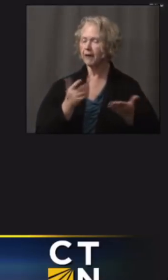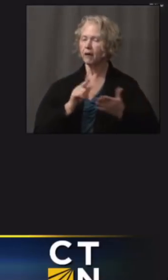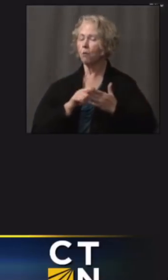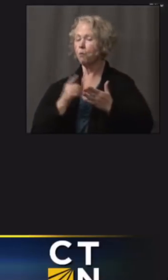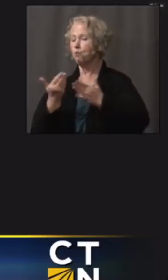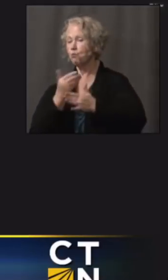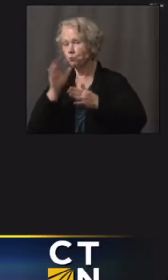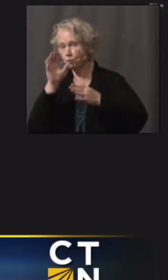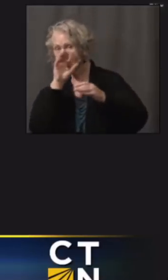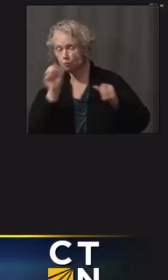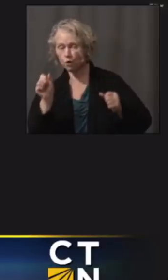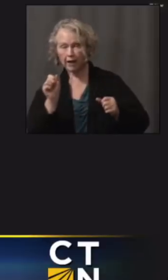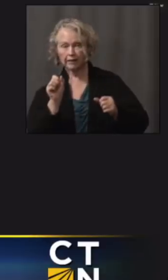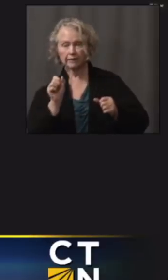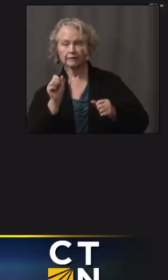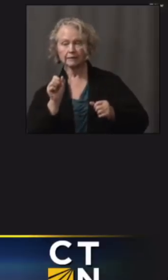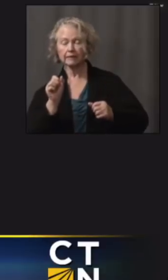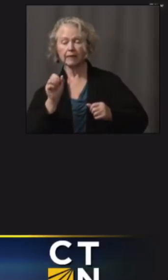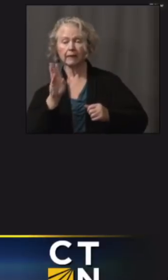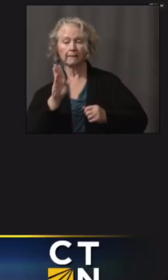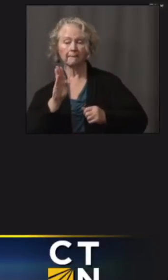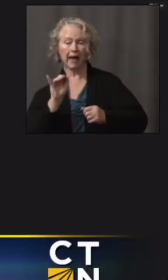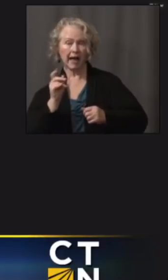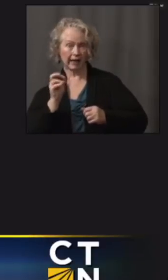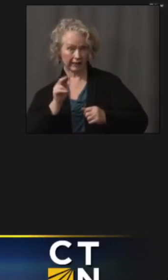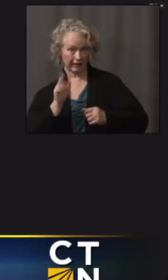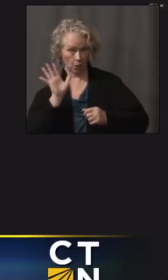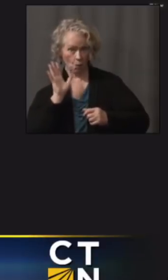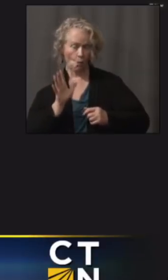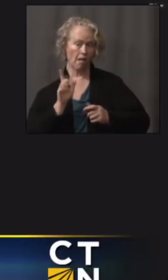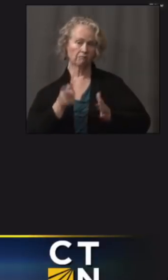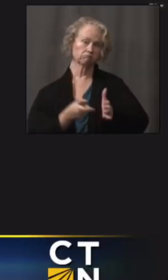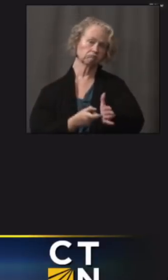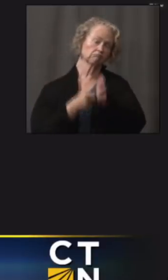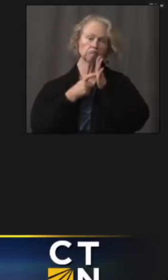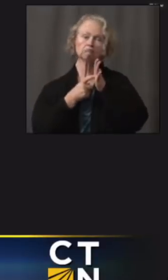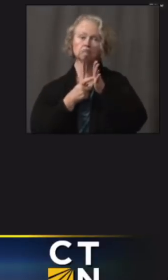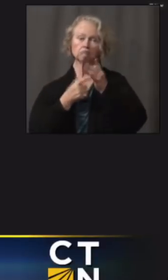Biden considering a nationwide mask mandate?